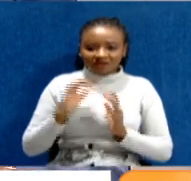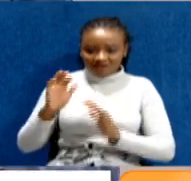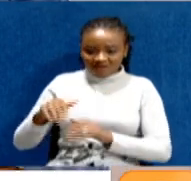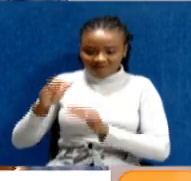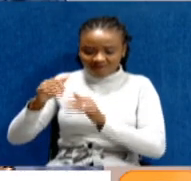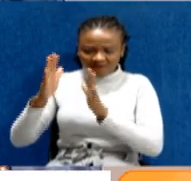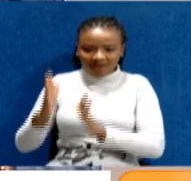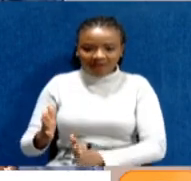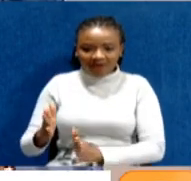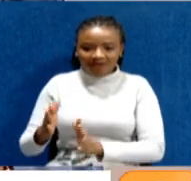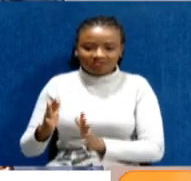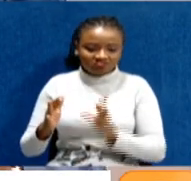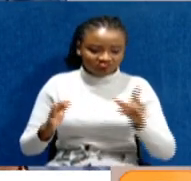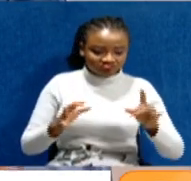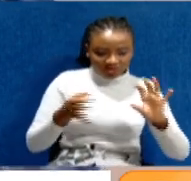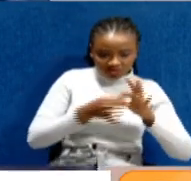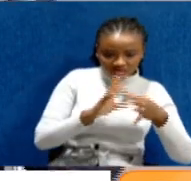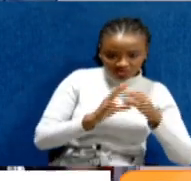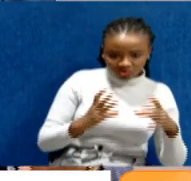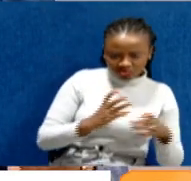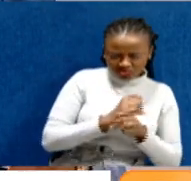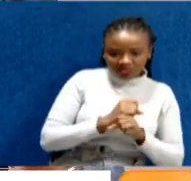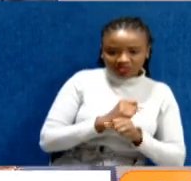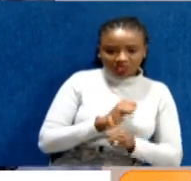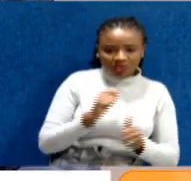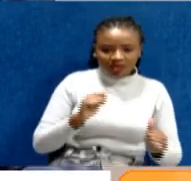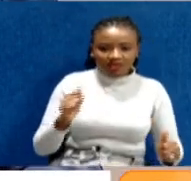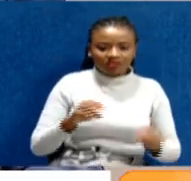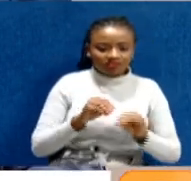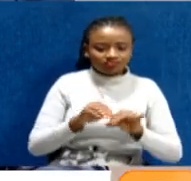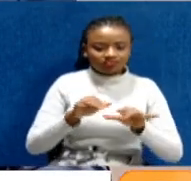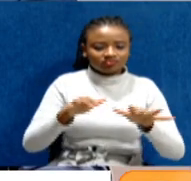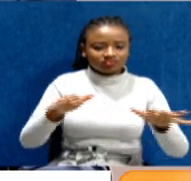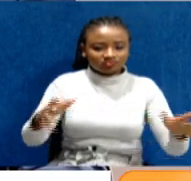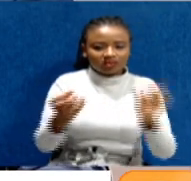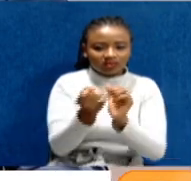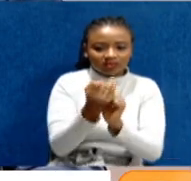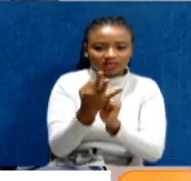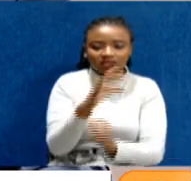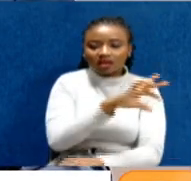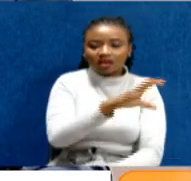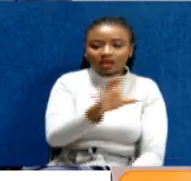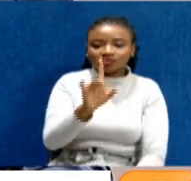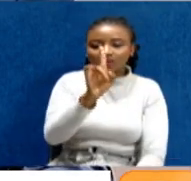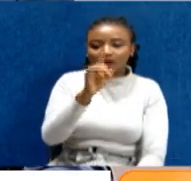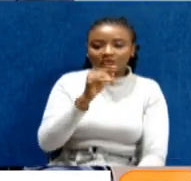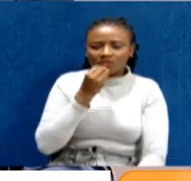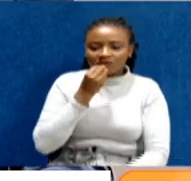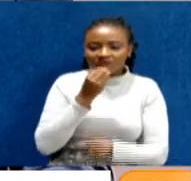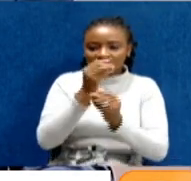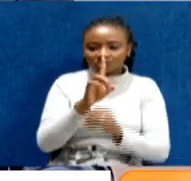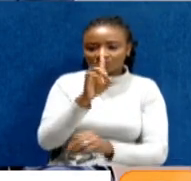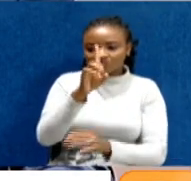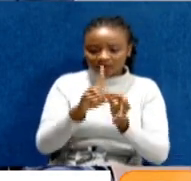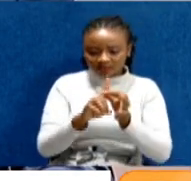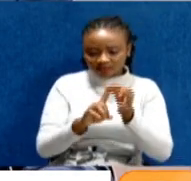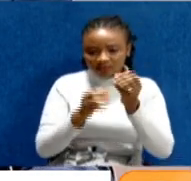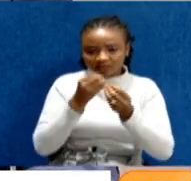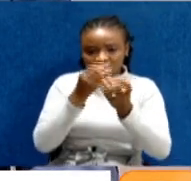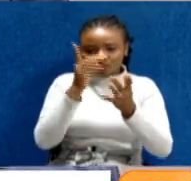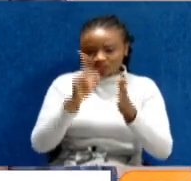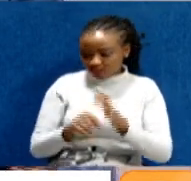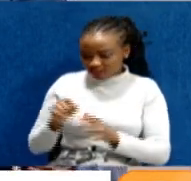program working in about 13 counties. I'd like to go more. Mm. But there is one information we provide across the whole country. The Organic